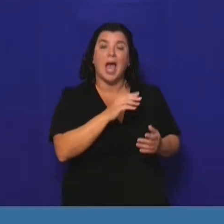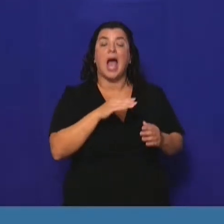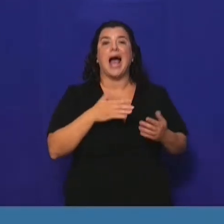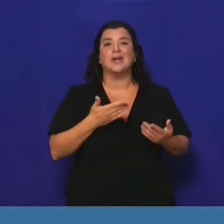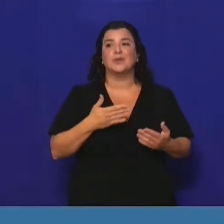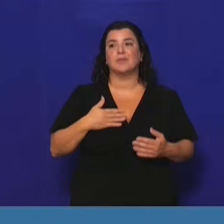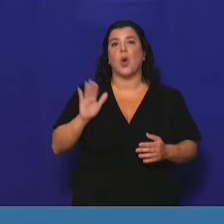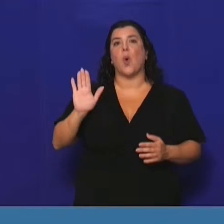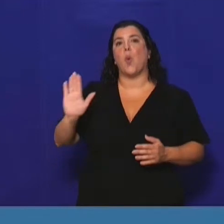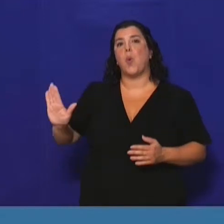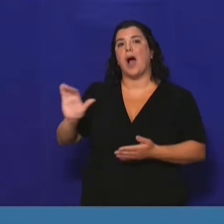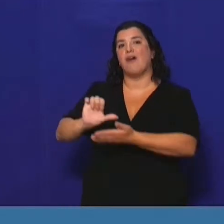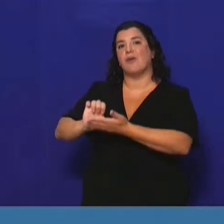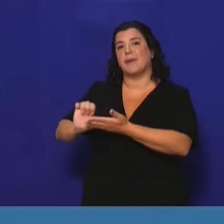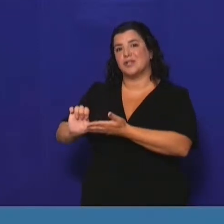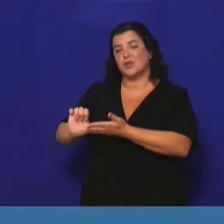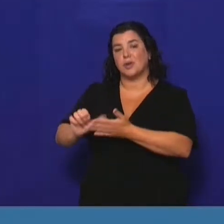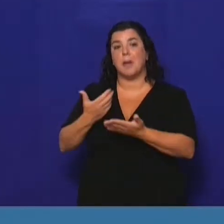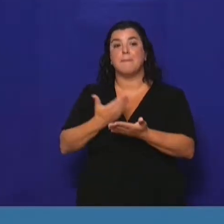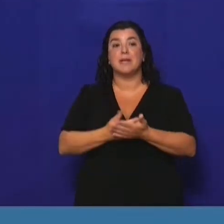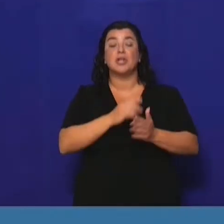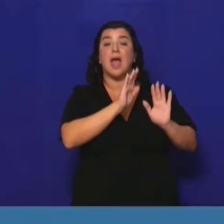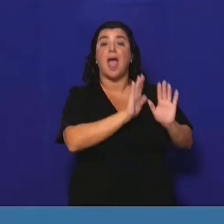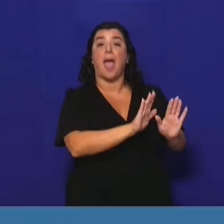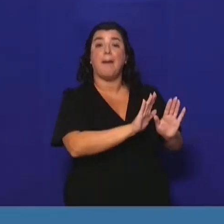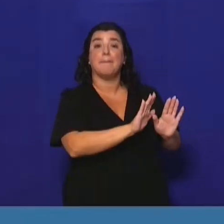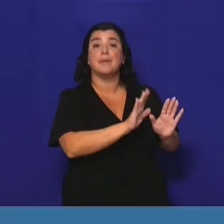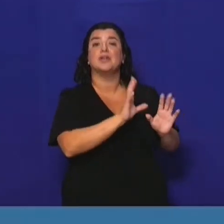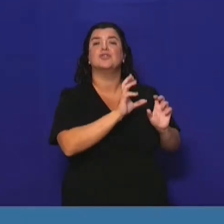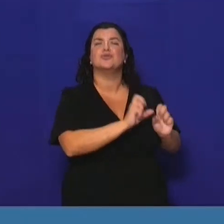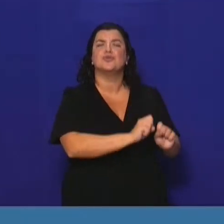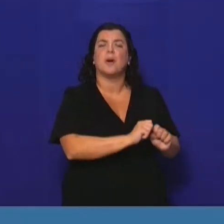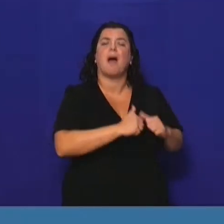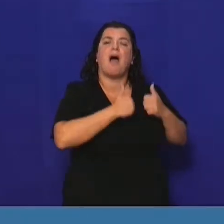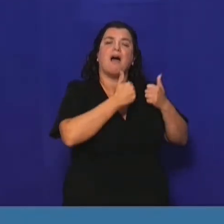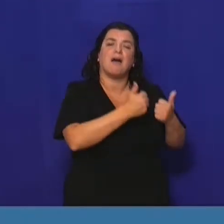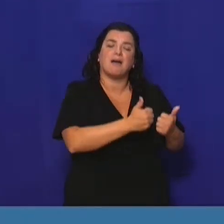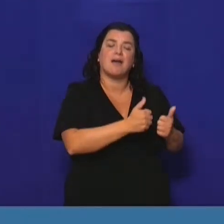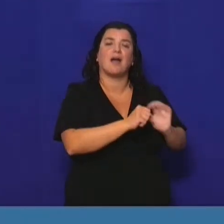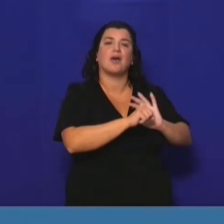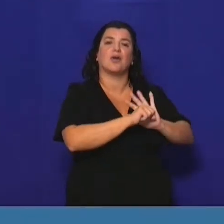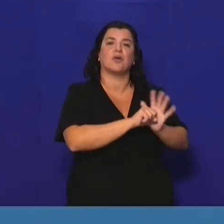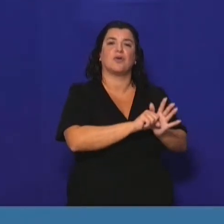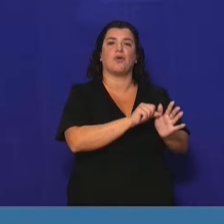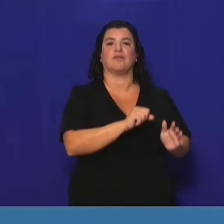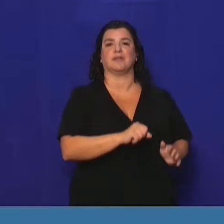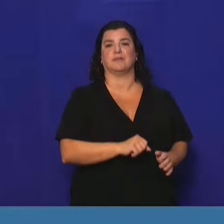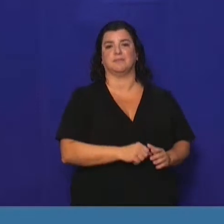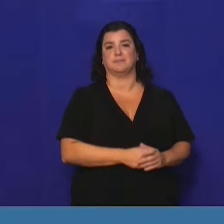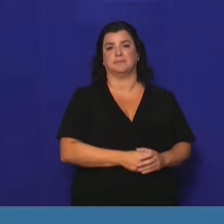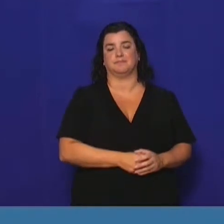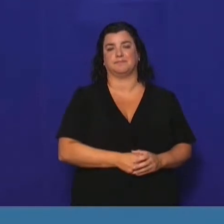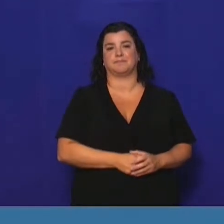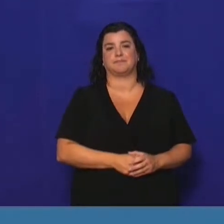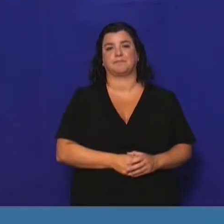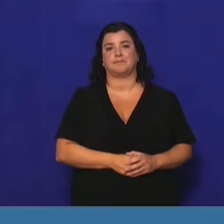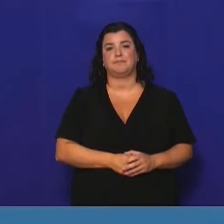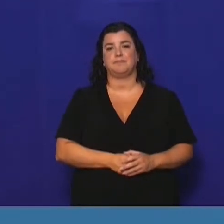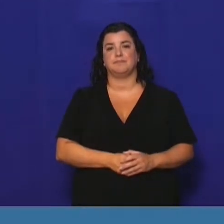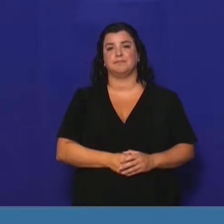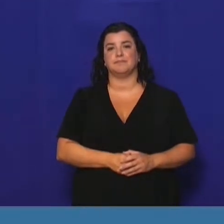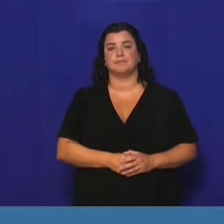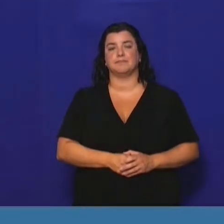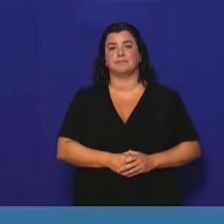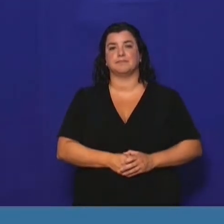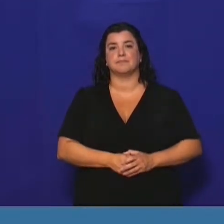fl-ITU minħabba l-COVID, allura hemmhekk tnaqqas l-impatt fuq l-ITU. U l-fatt li jkollok in-numru ta' każijiet